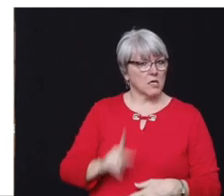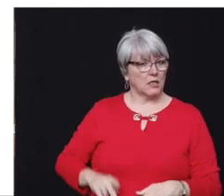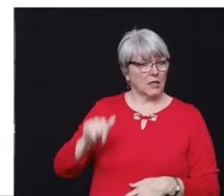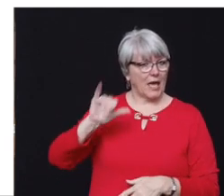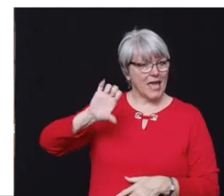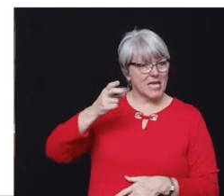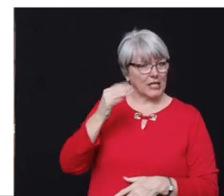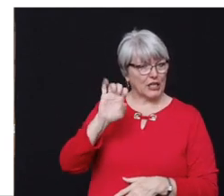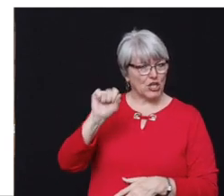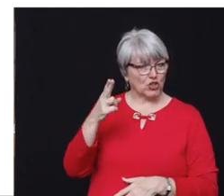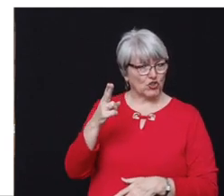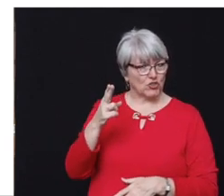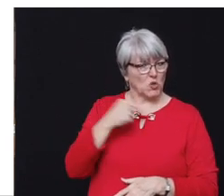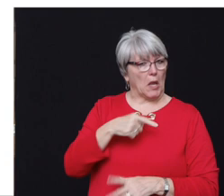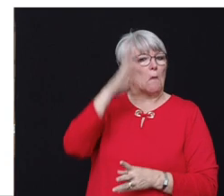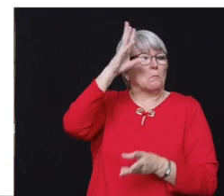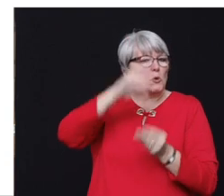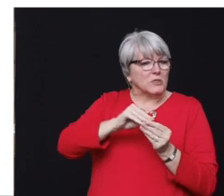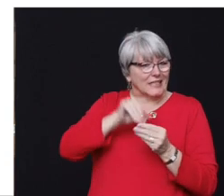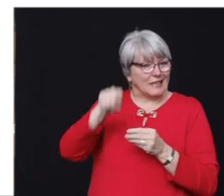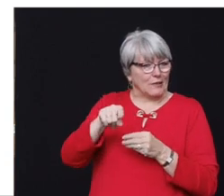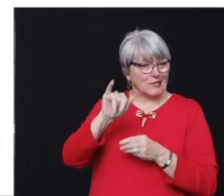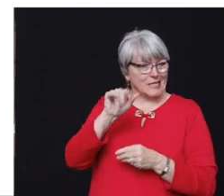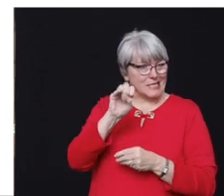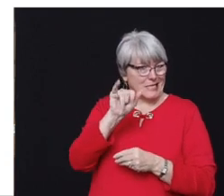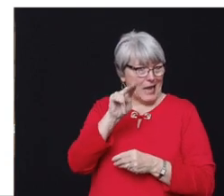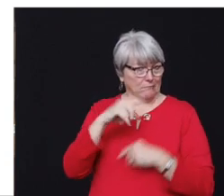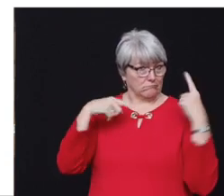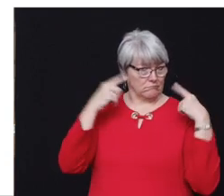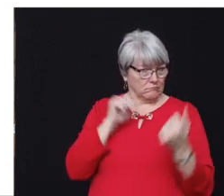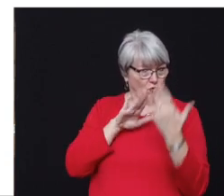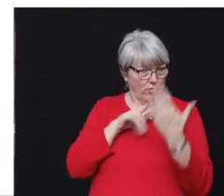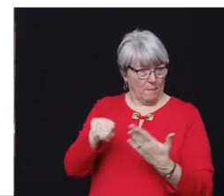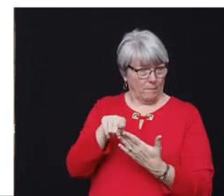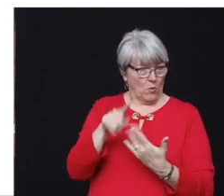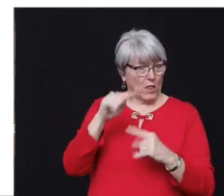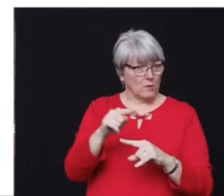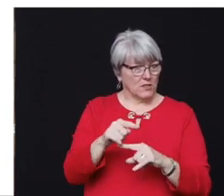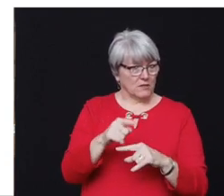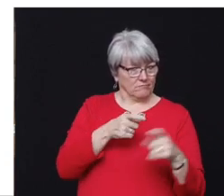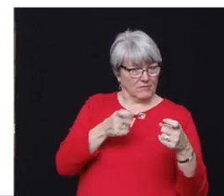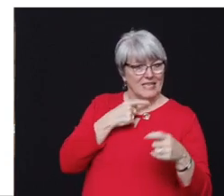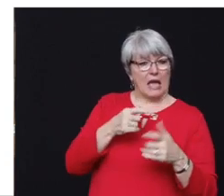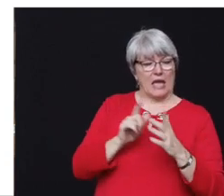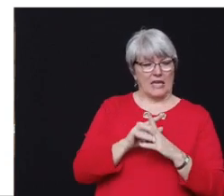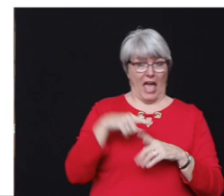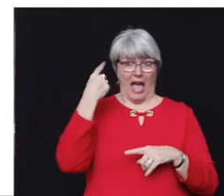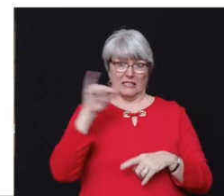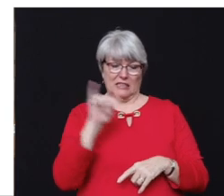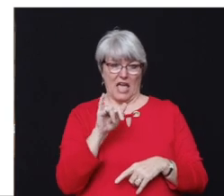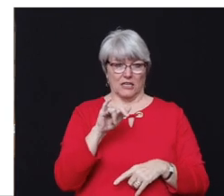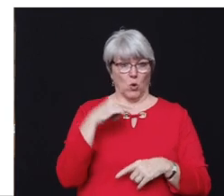of Gath. And so he pretended to be insane in their presence. And while he was in their hands, he acted like